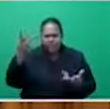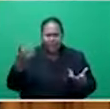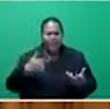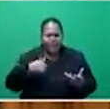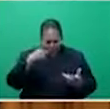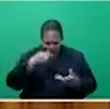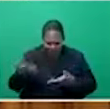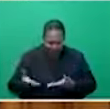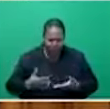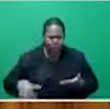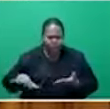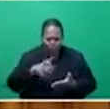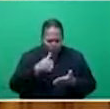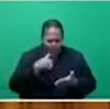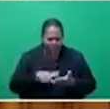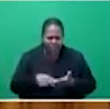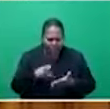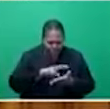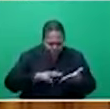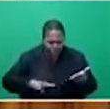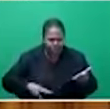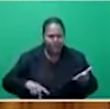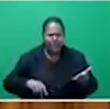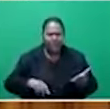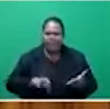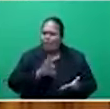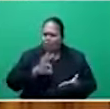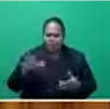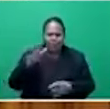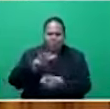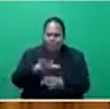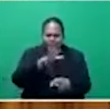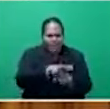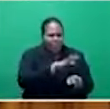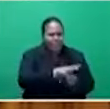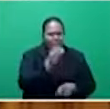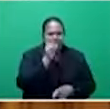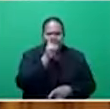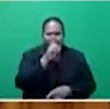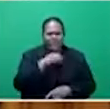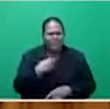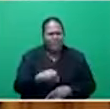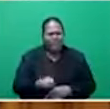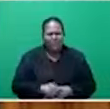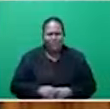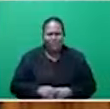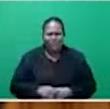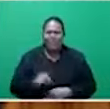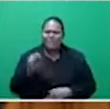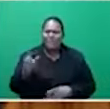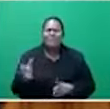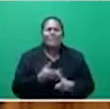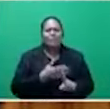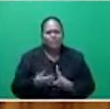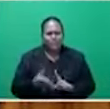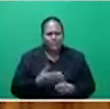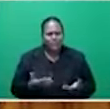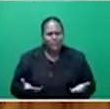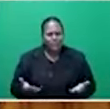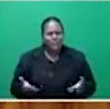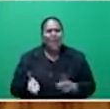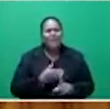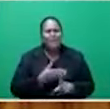here and name people and defame them. Order. I mean, this is really abuse